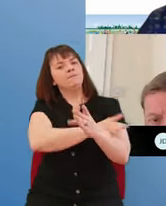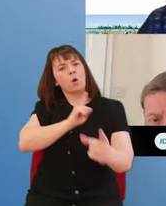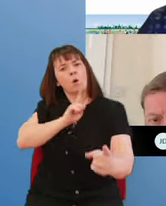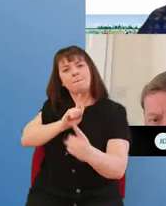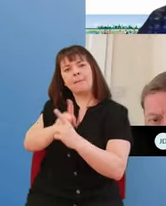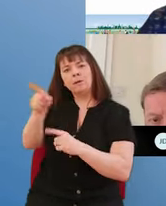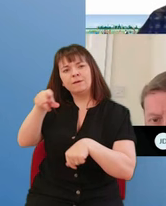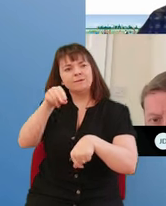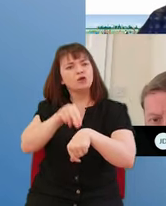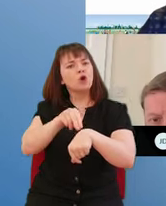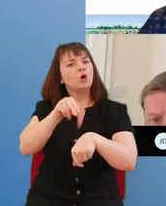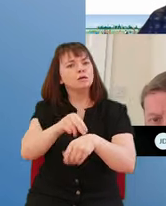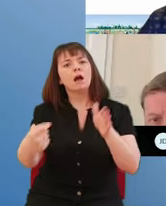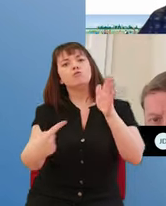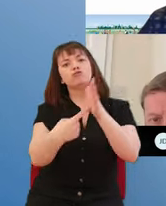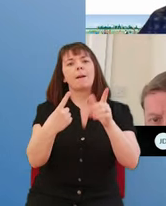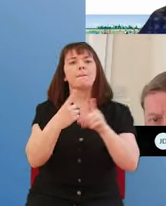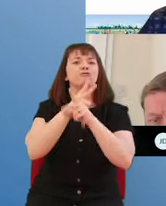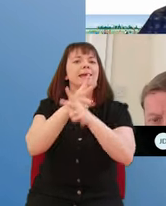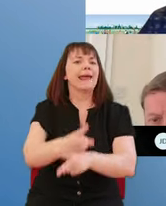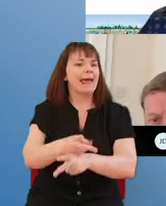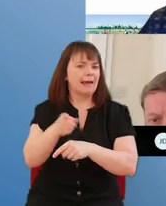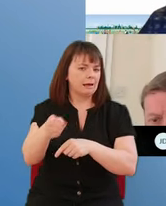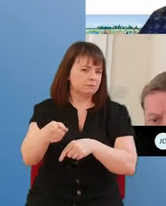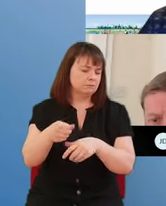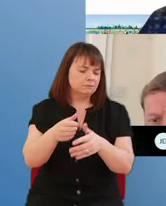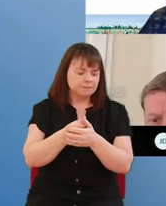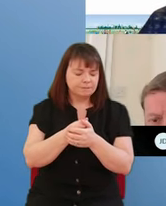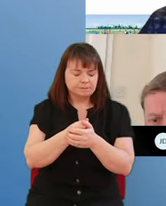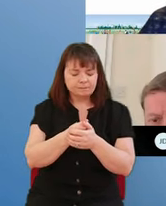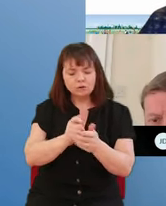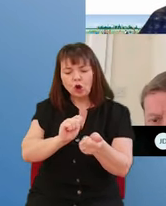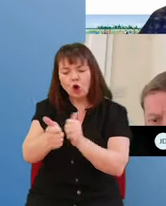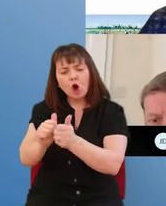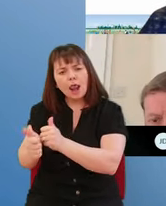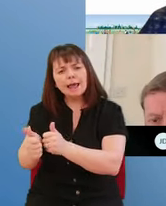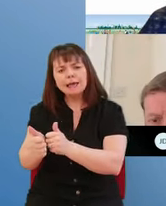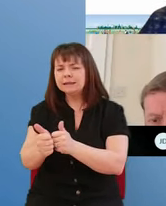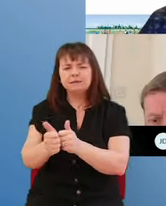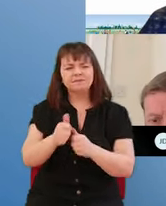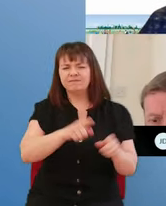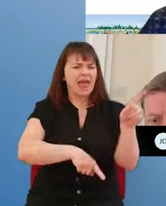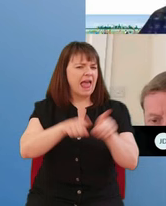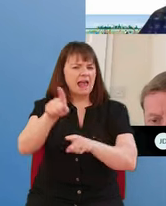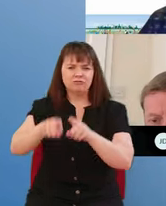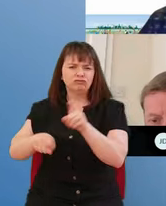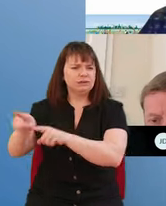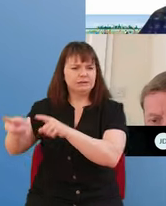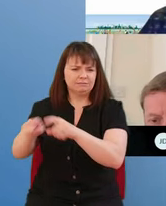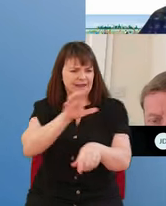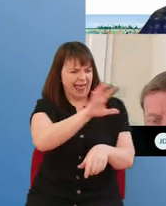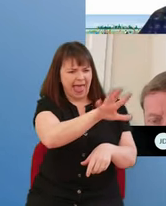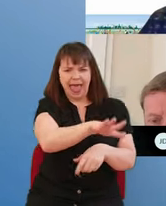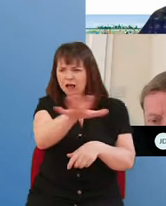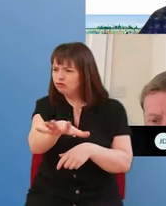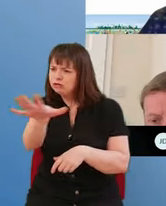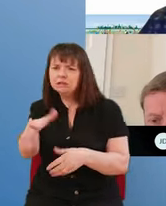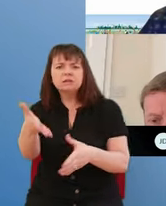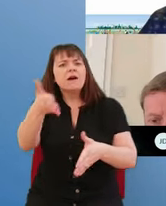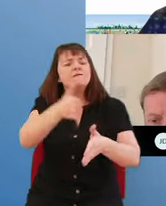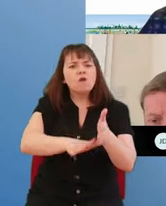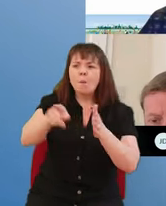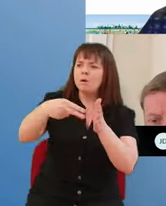what their concerns were regarding diabetes and diabetes recovery. And so that helped us inform the